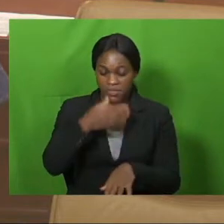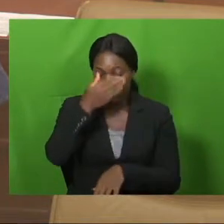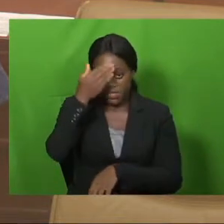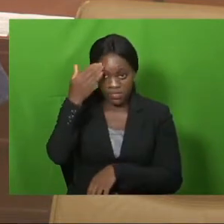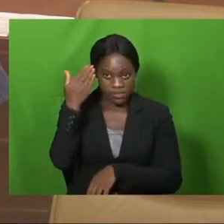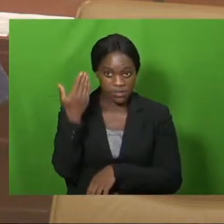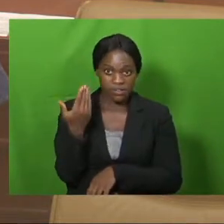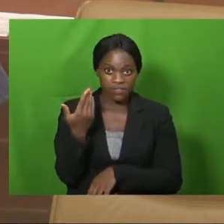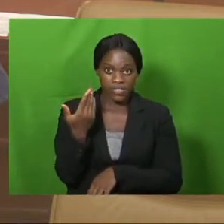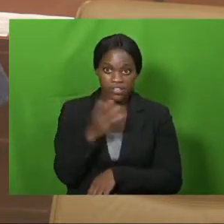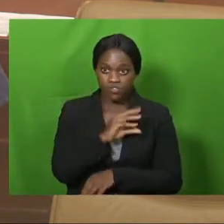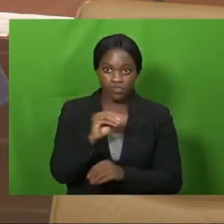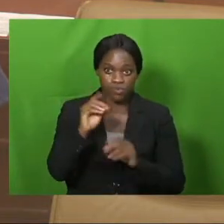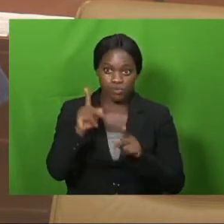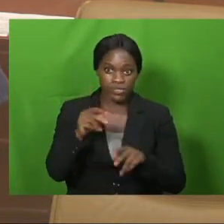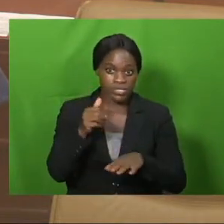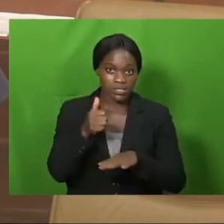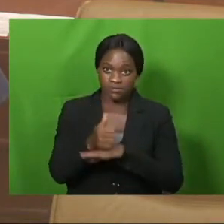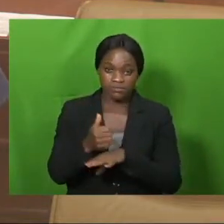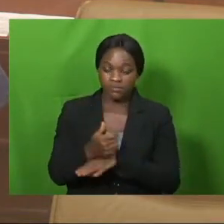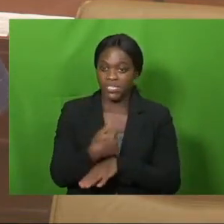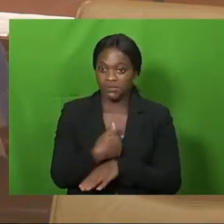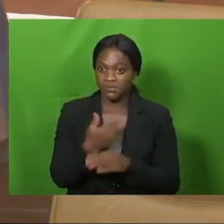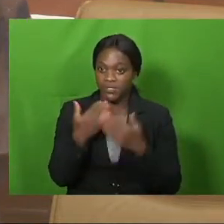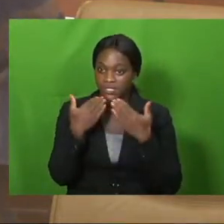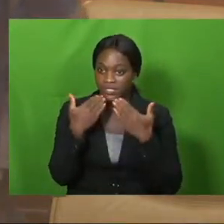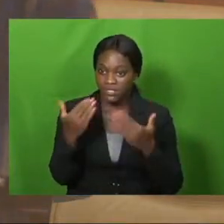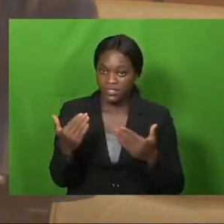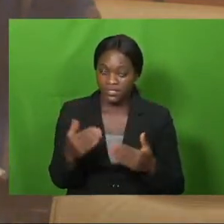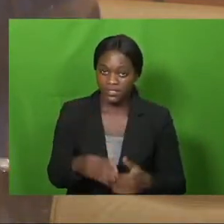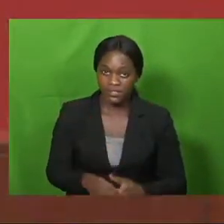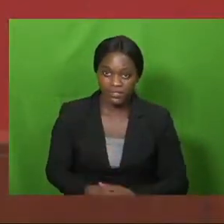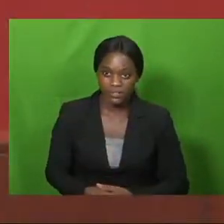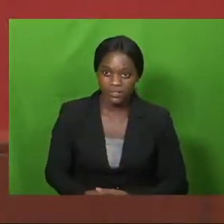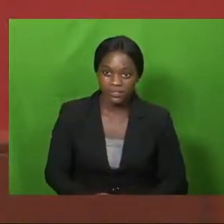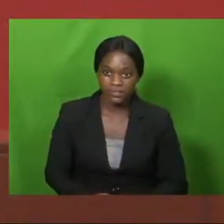report, nobody should blame me. Thank you.